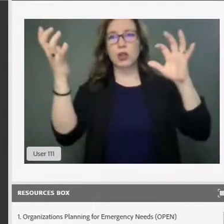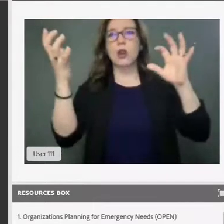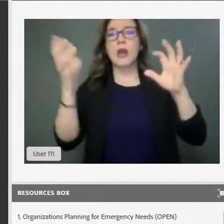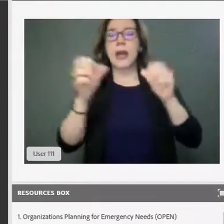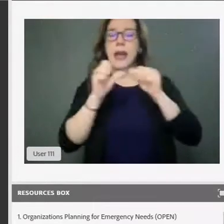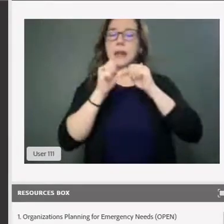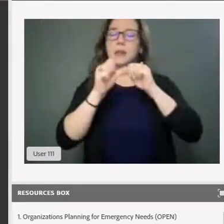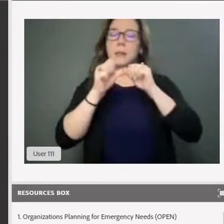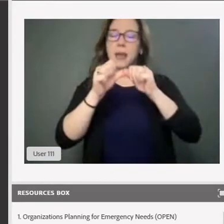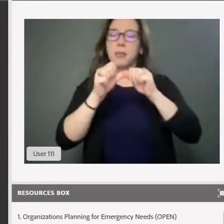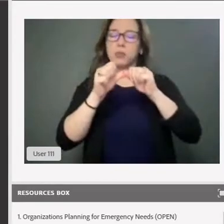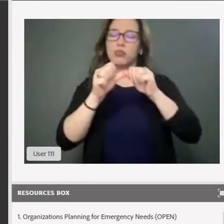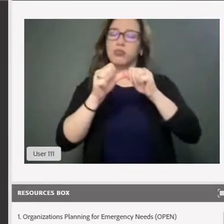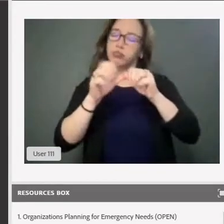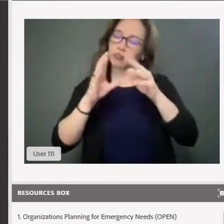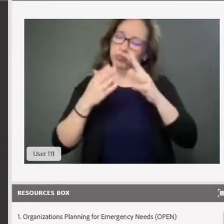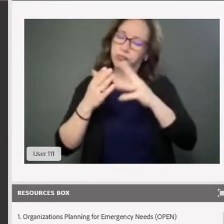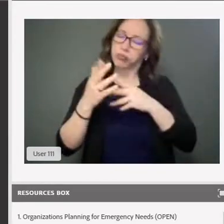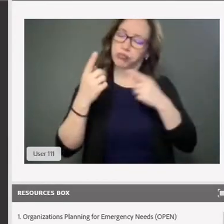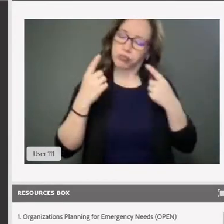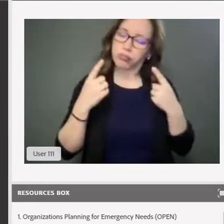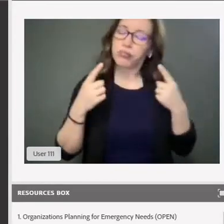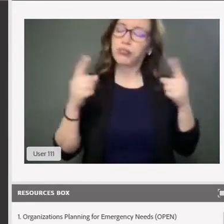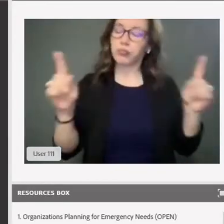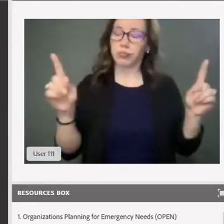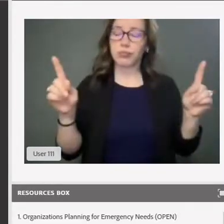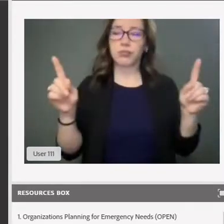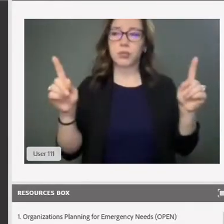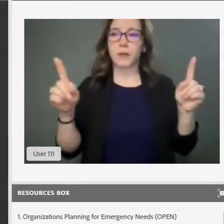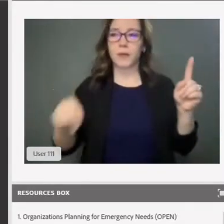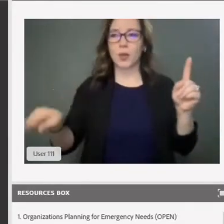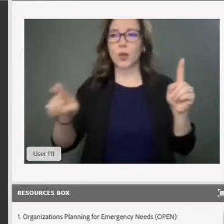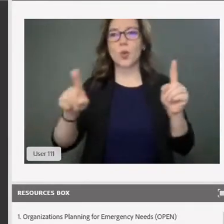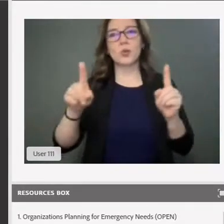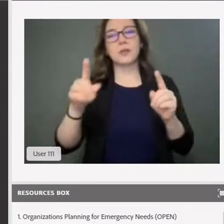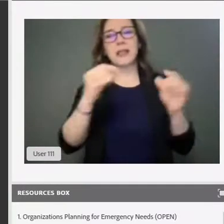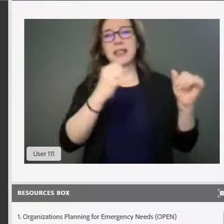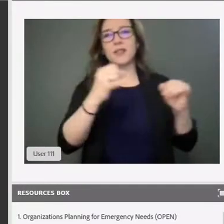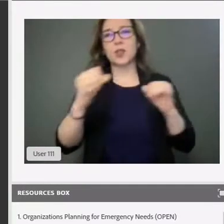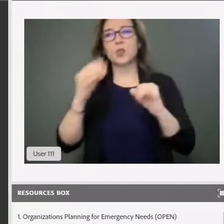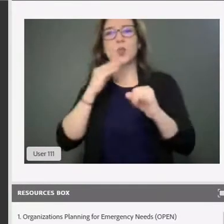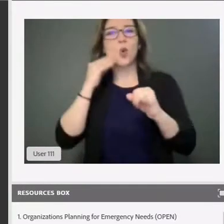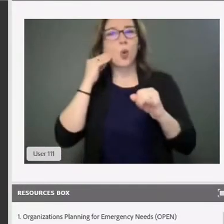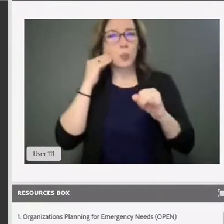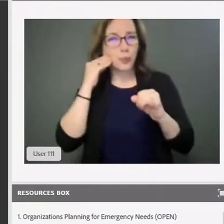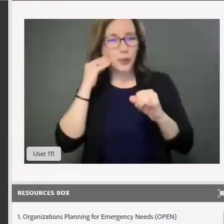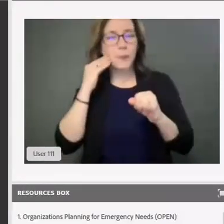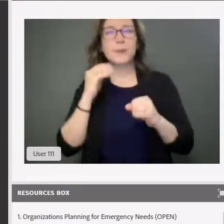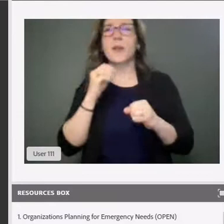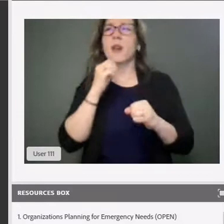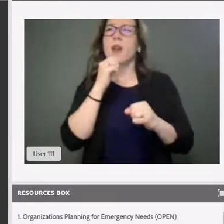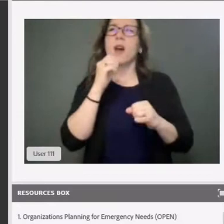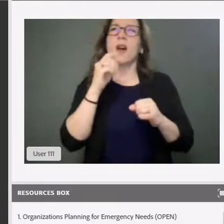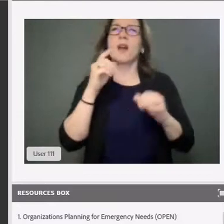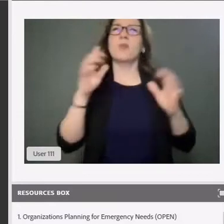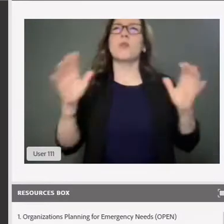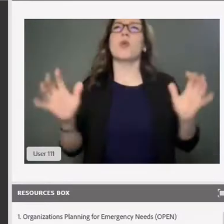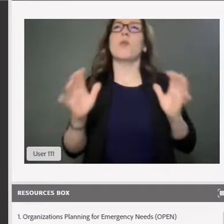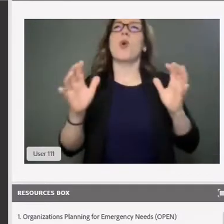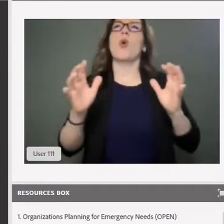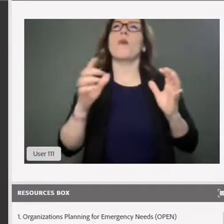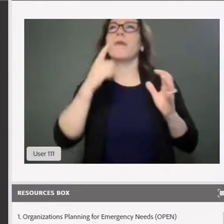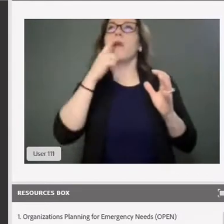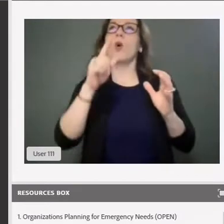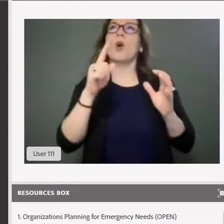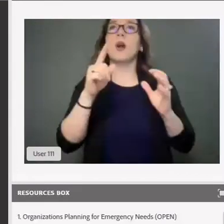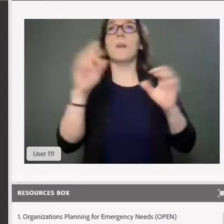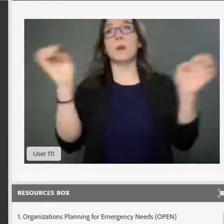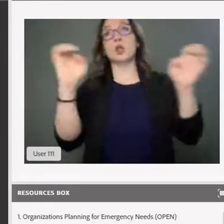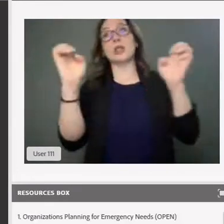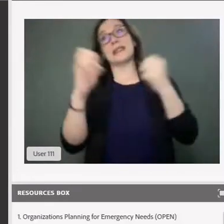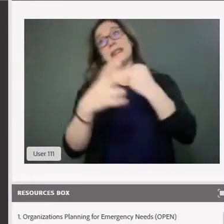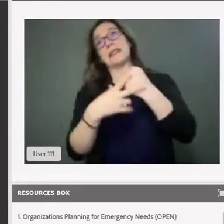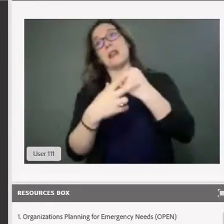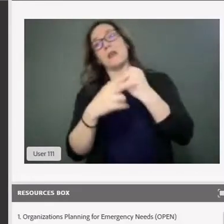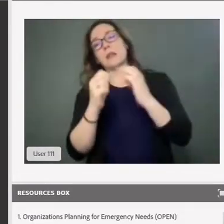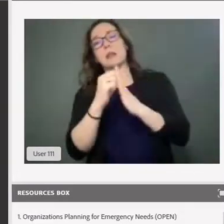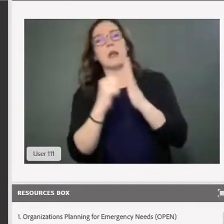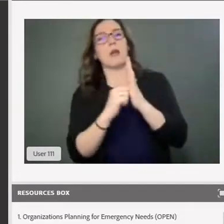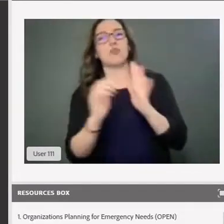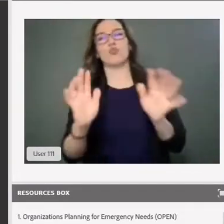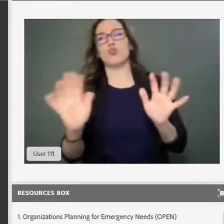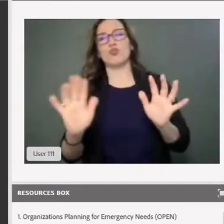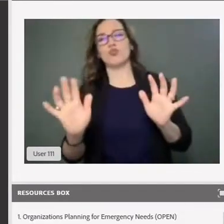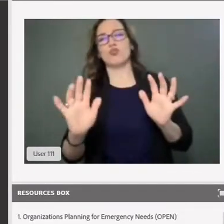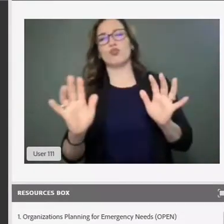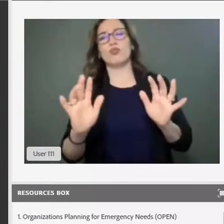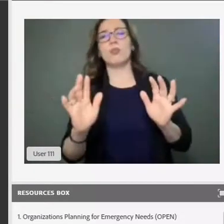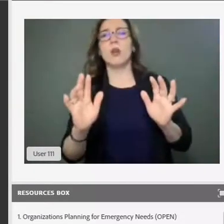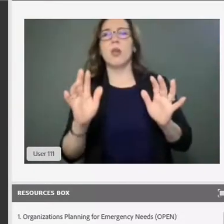and households. We're not talking about trying to promote people to have emergency savings accounts.